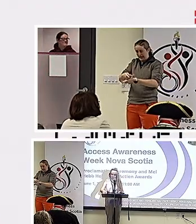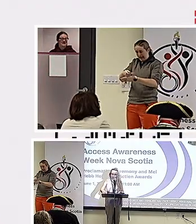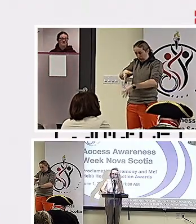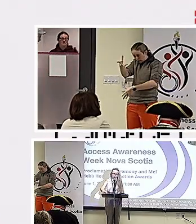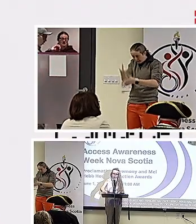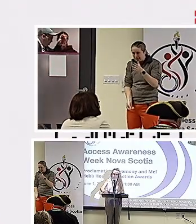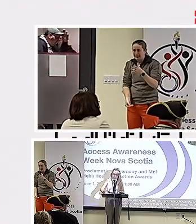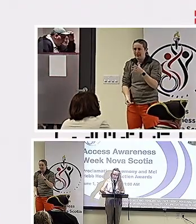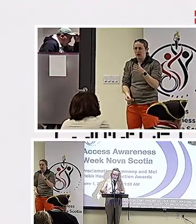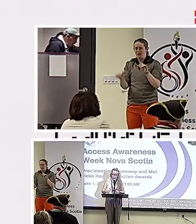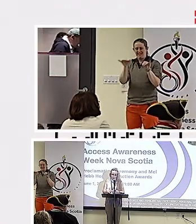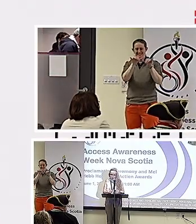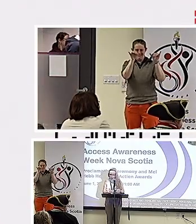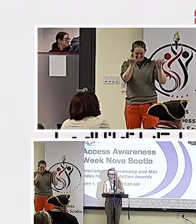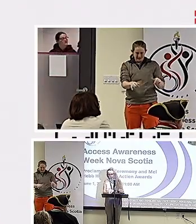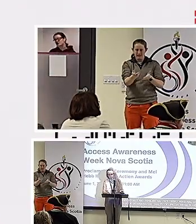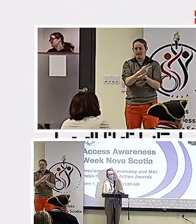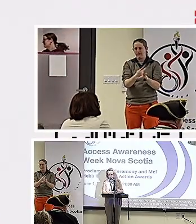failures.